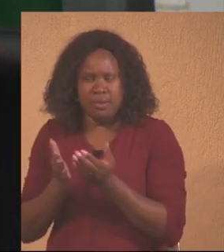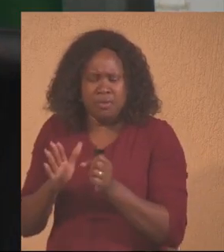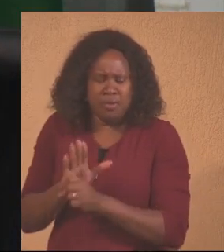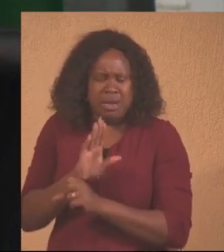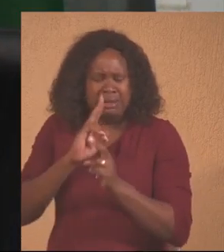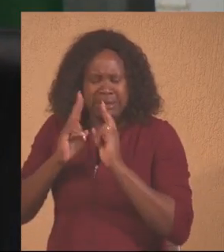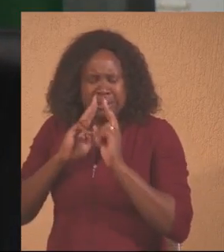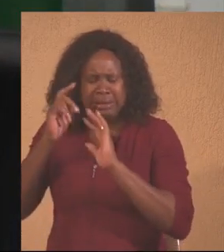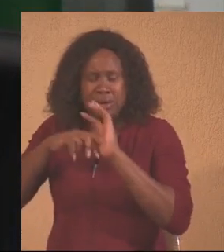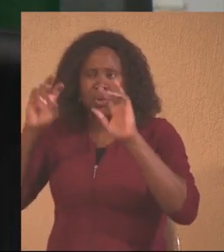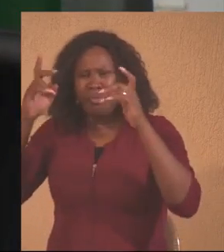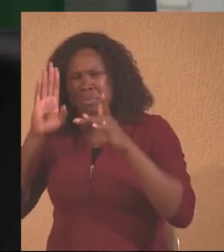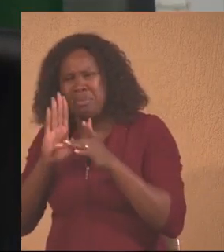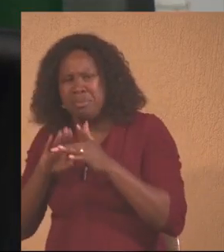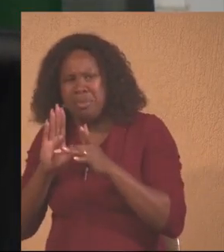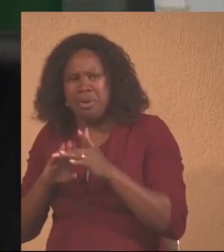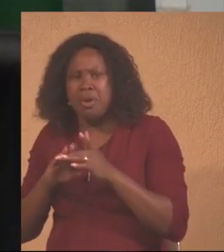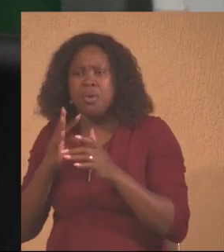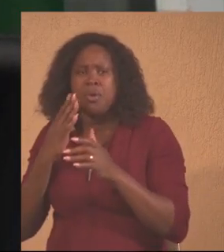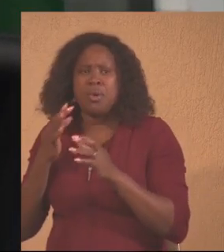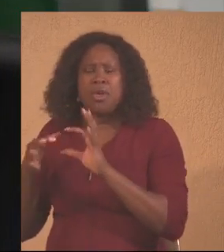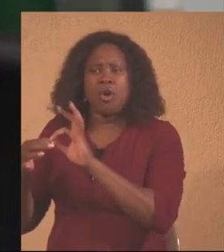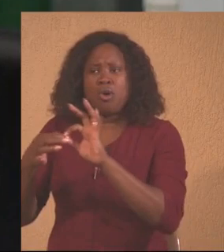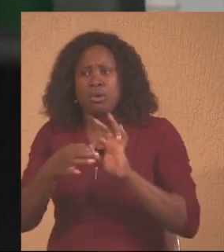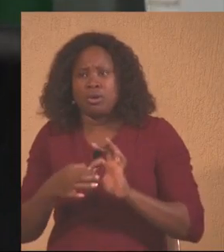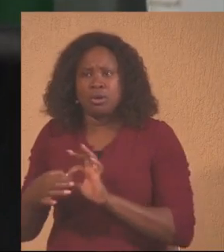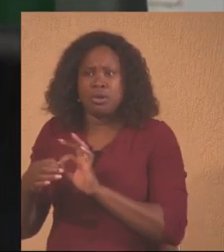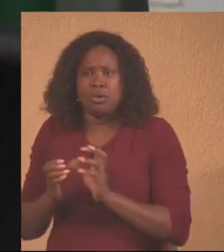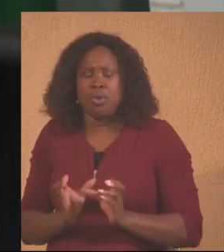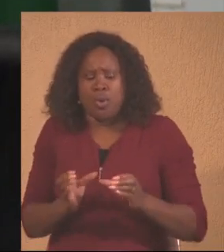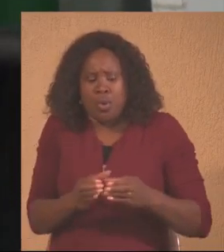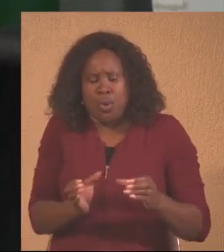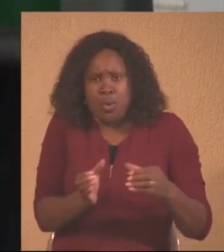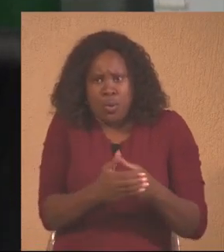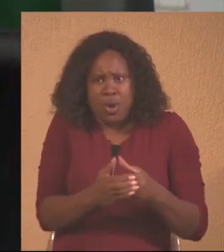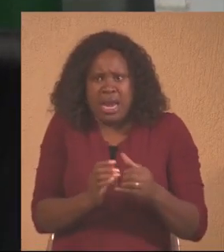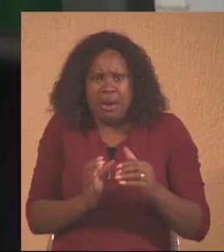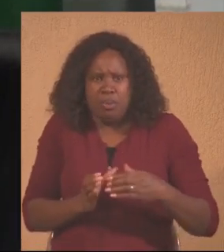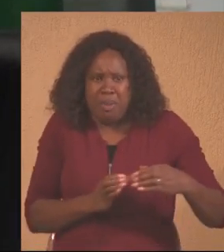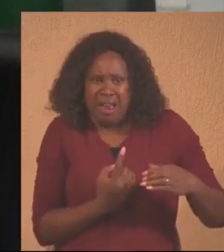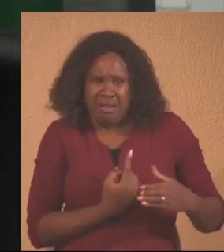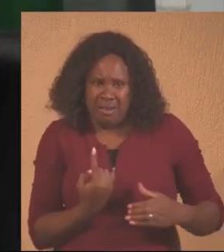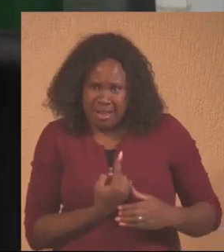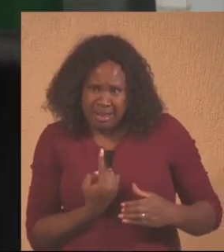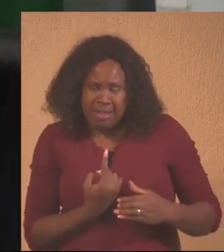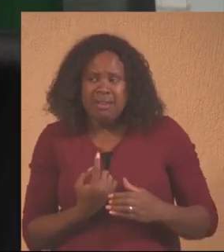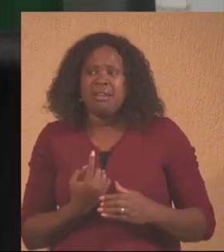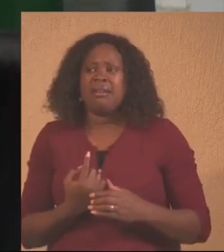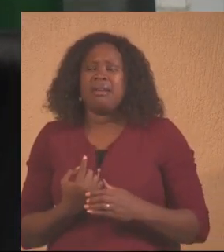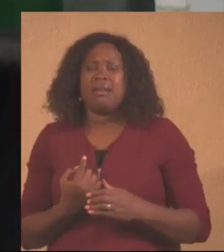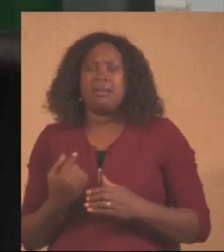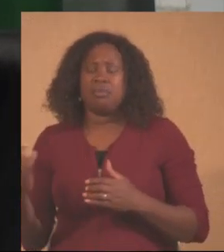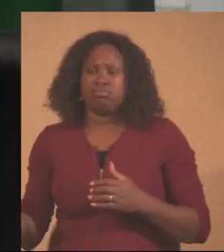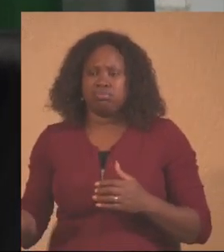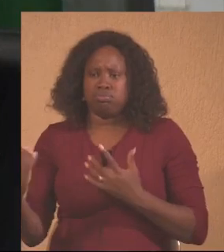the topic around the coordination of quarantine and isolation facilities as you enter the country through